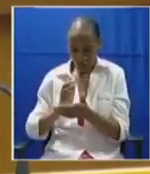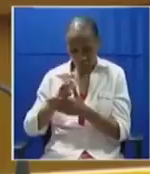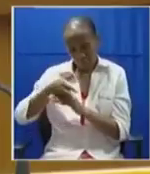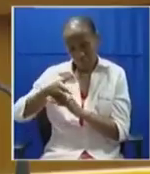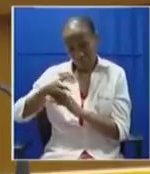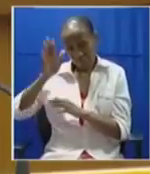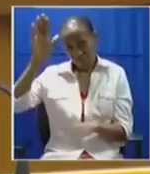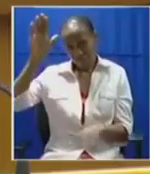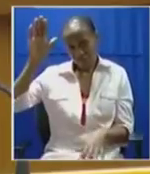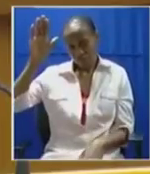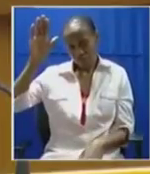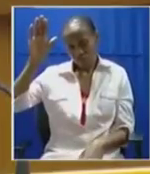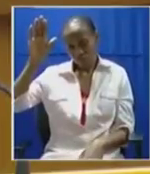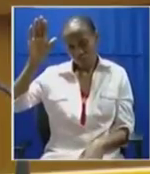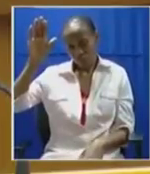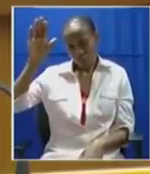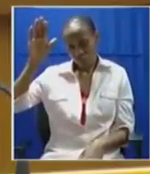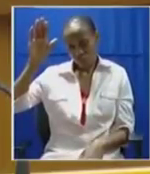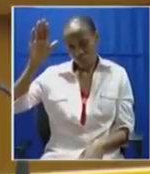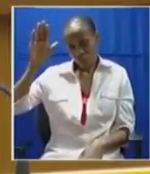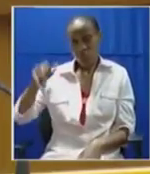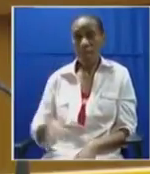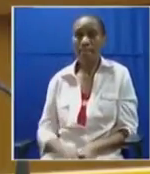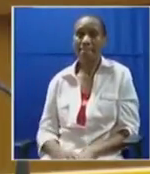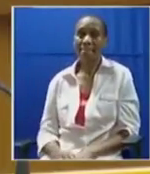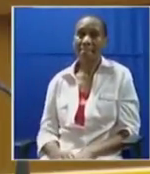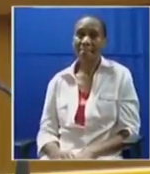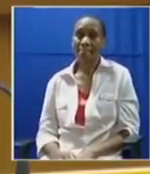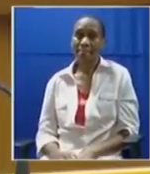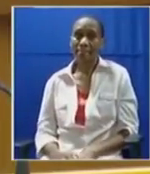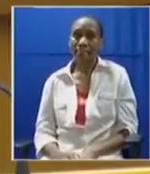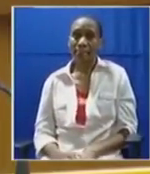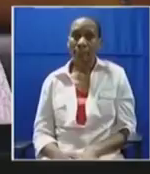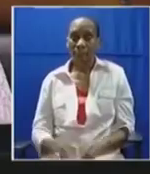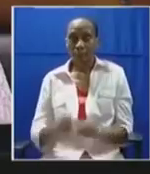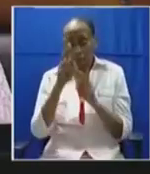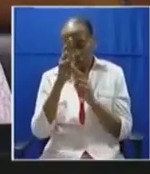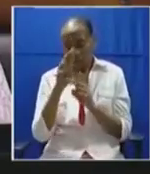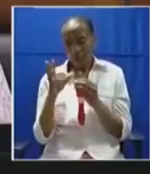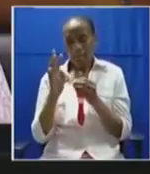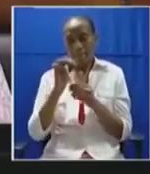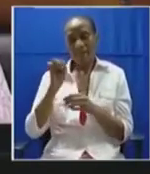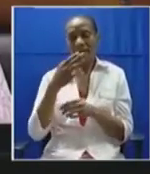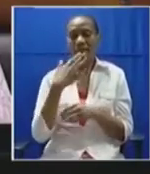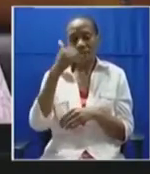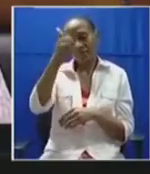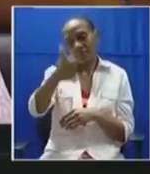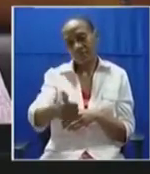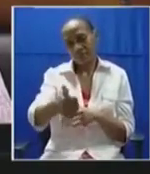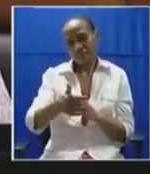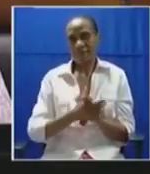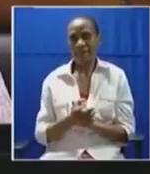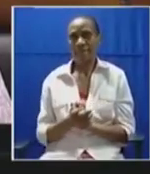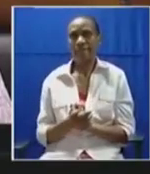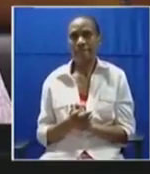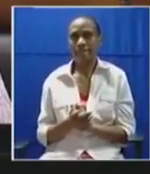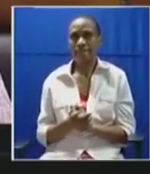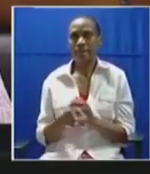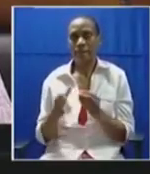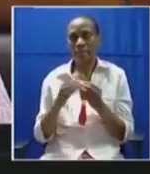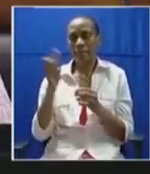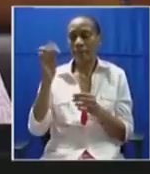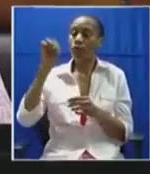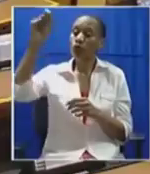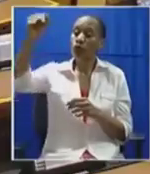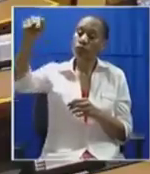barrier. We failed to take advantage of its... Honorable Mbabama, please take your seat. Honorable